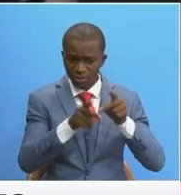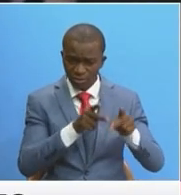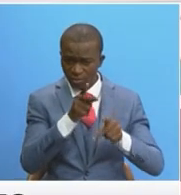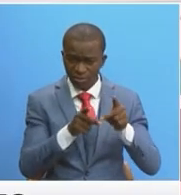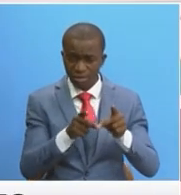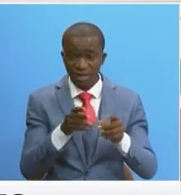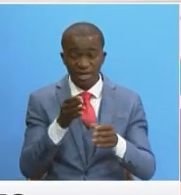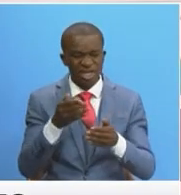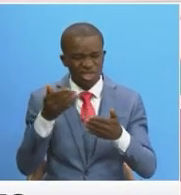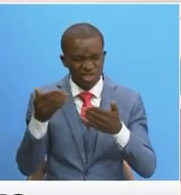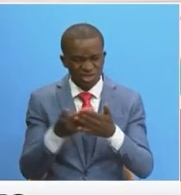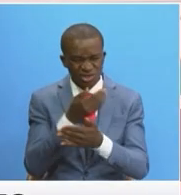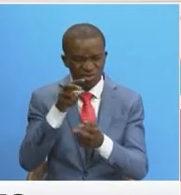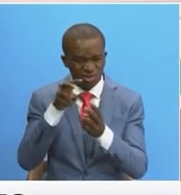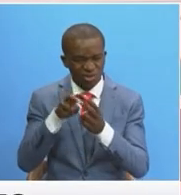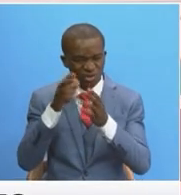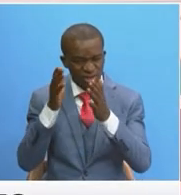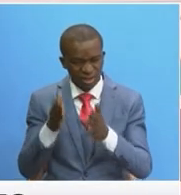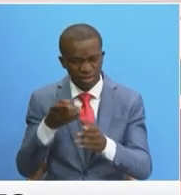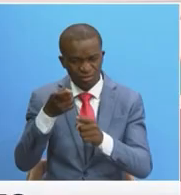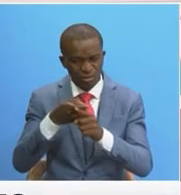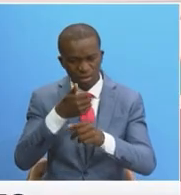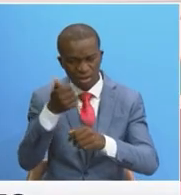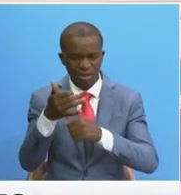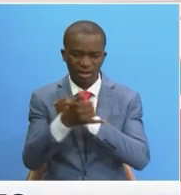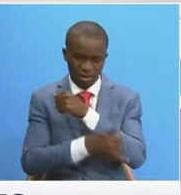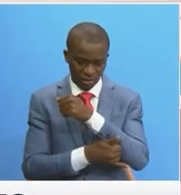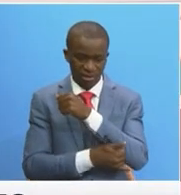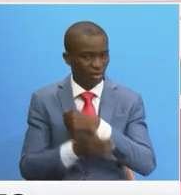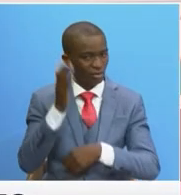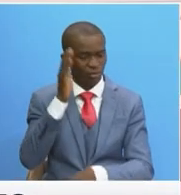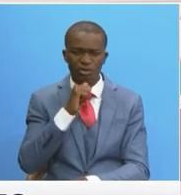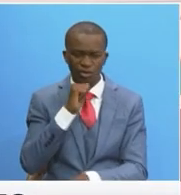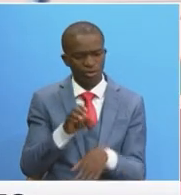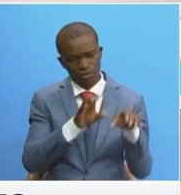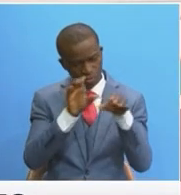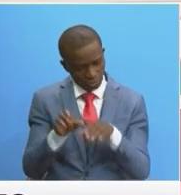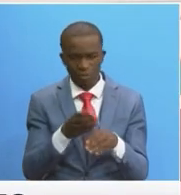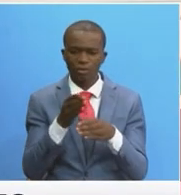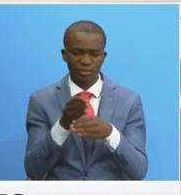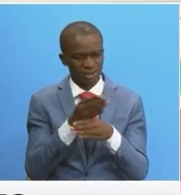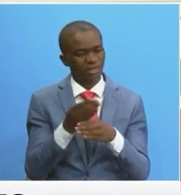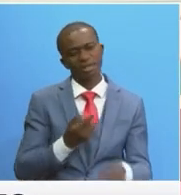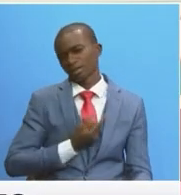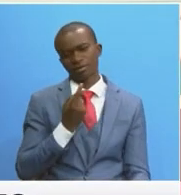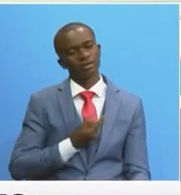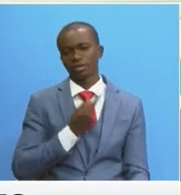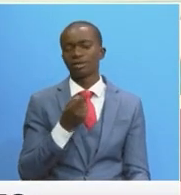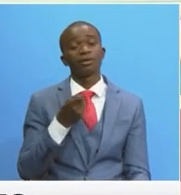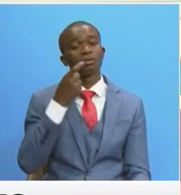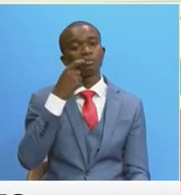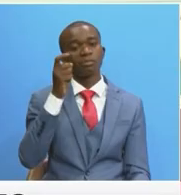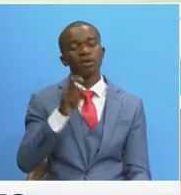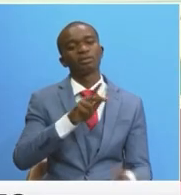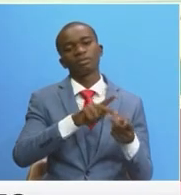new contractor from outside that comes into Zambia, they will not do business alone. They should partner with you who are already doing